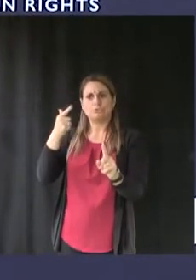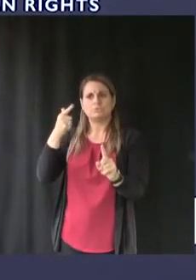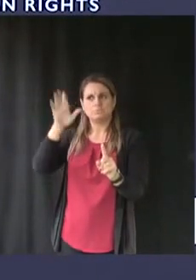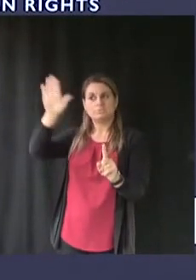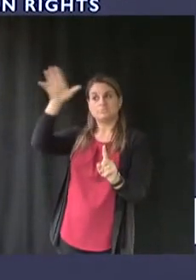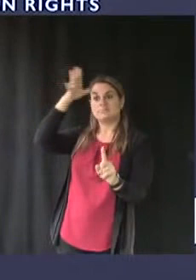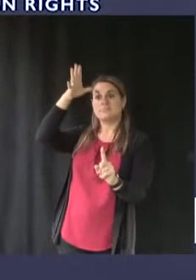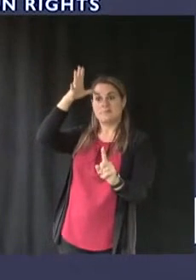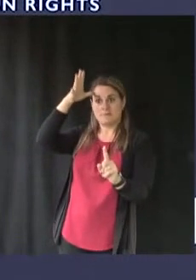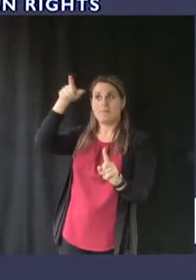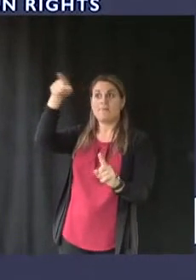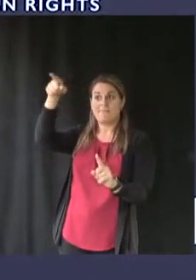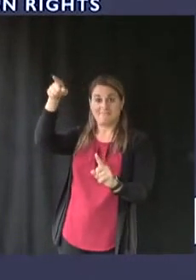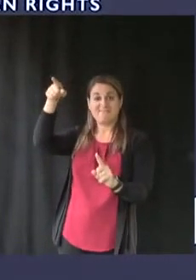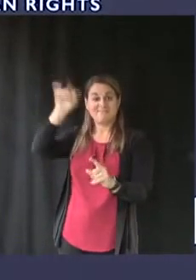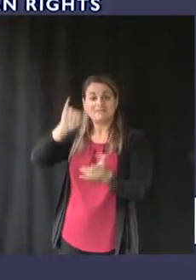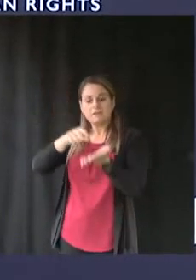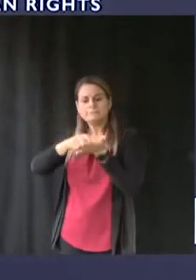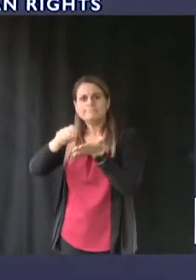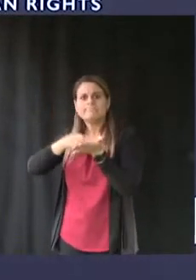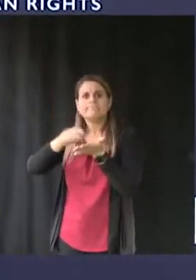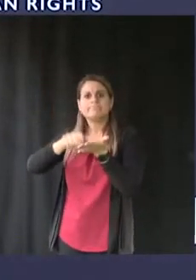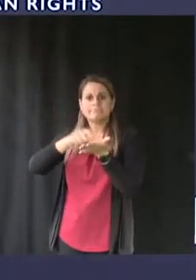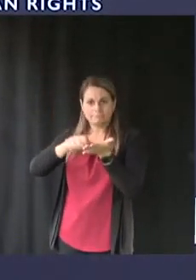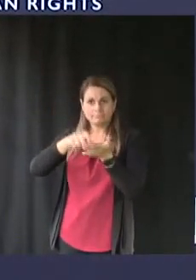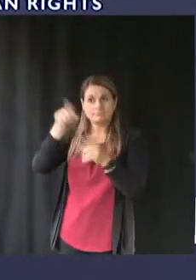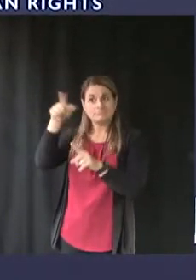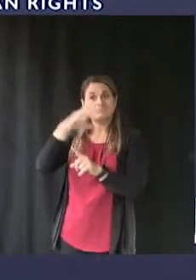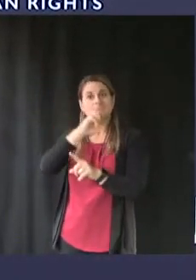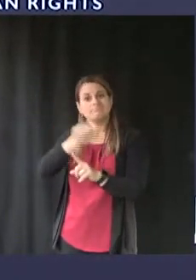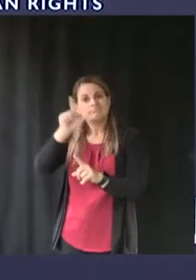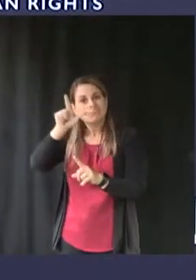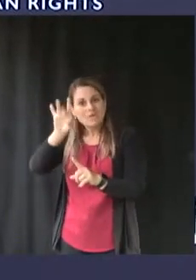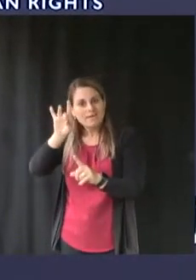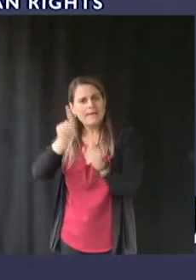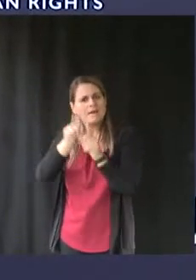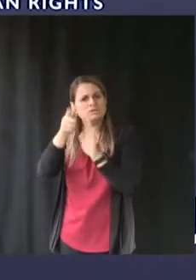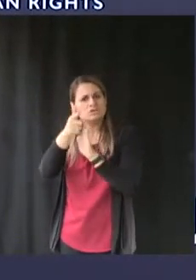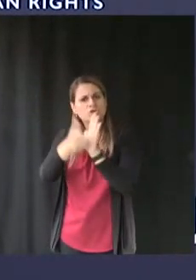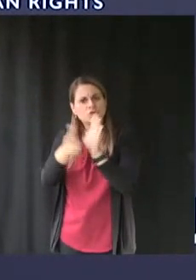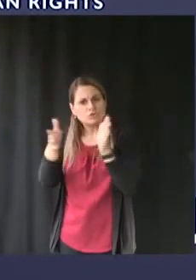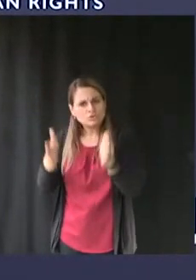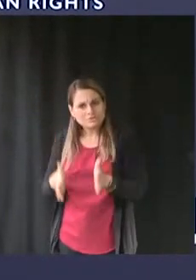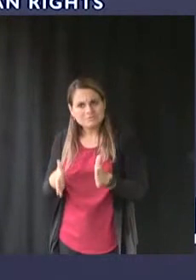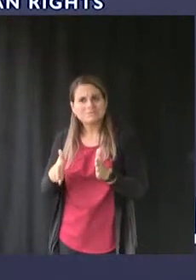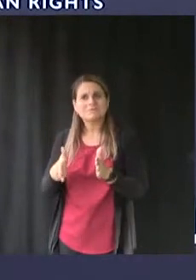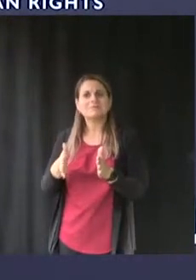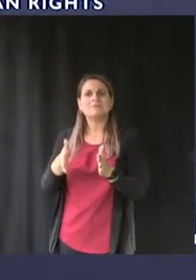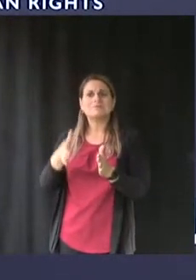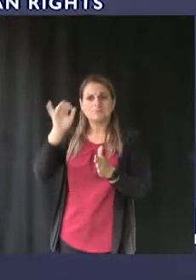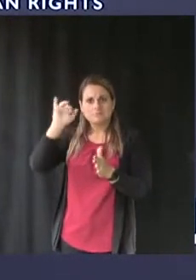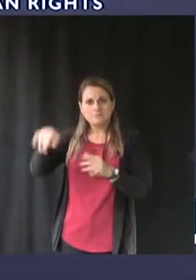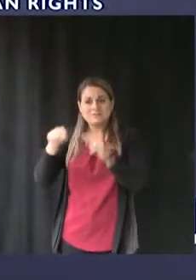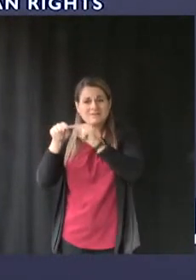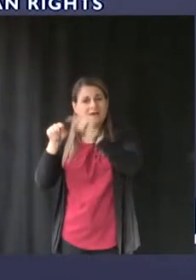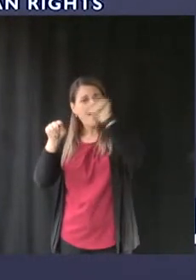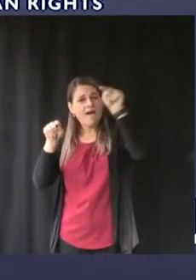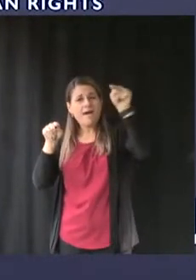Nuremberg at the age of 38, across the Atlantic from his family. And it were letters from the